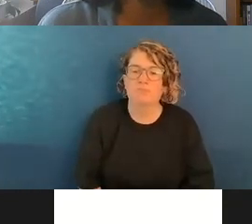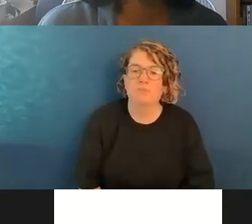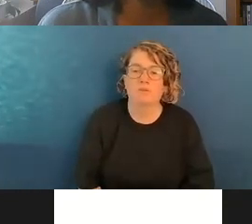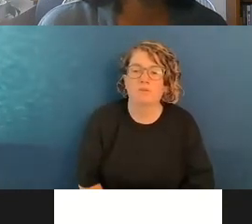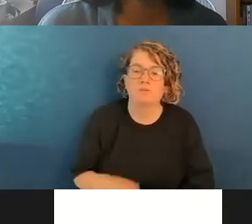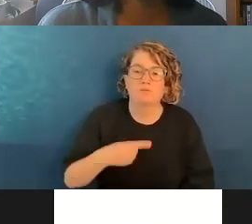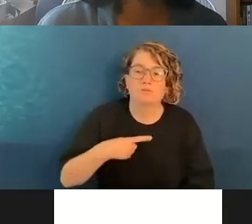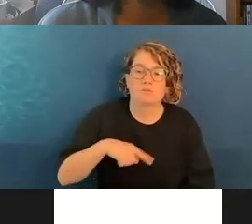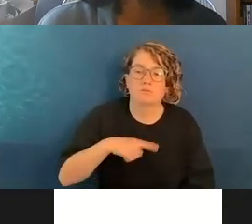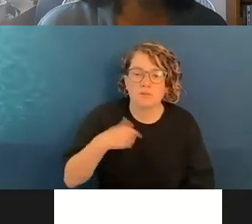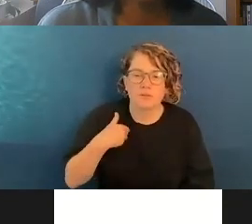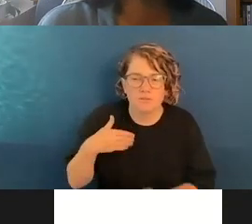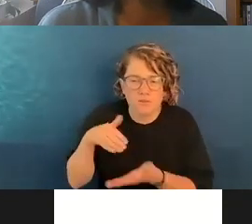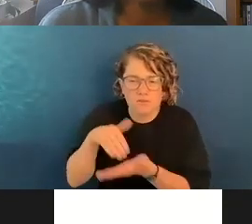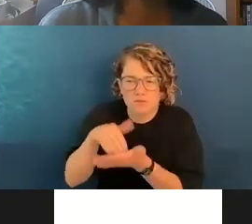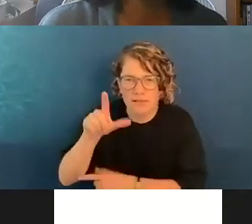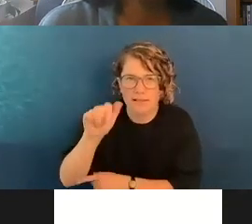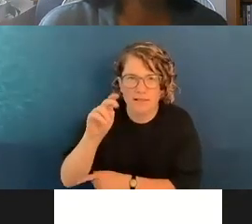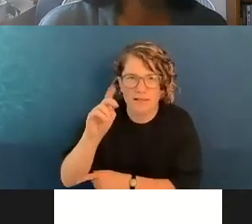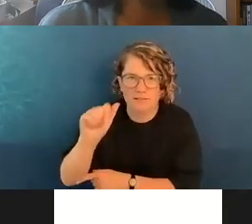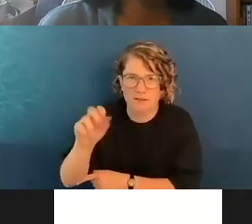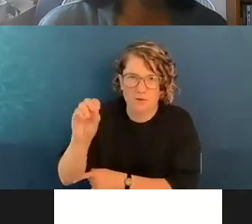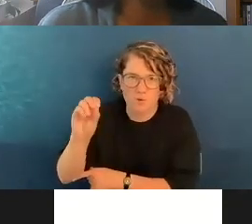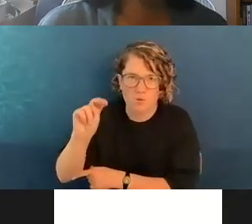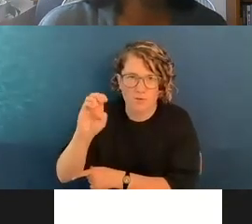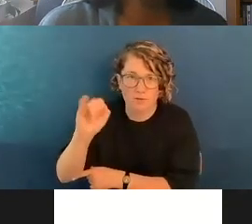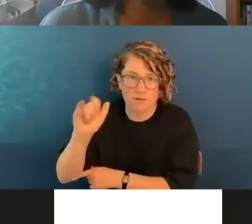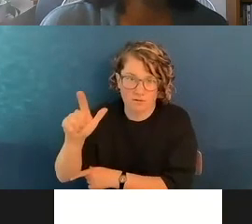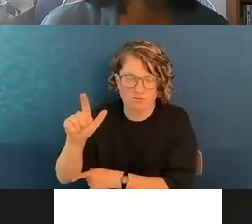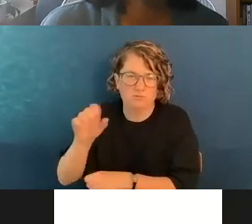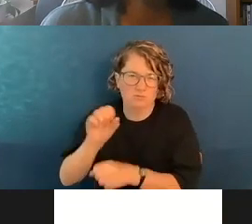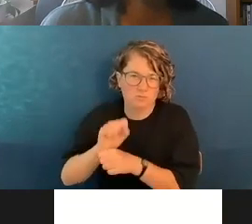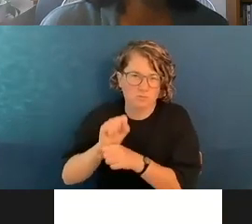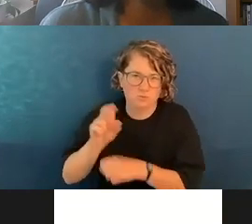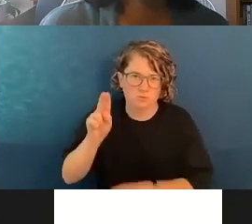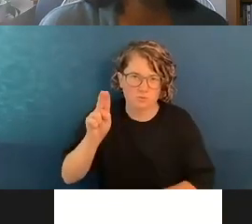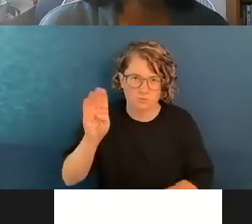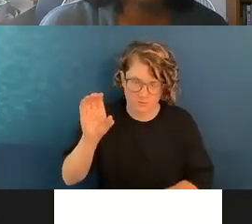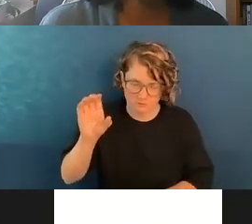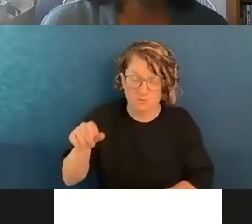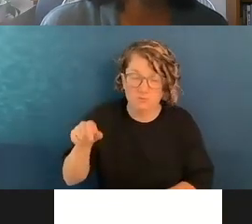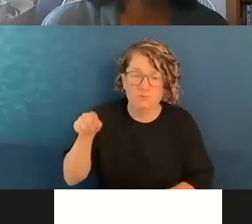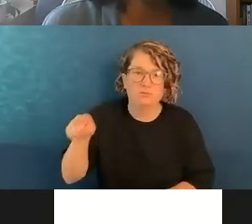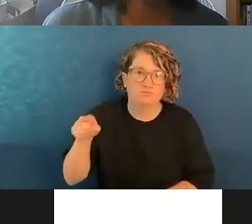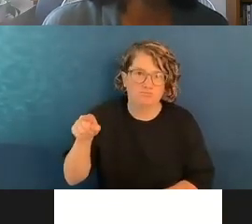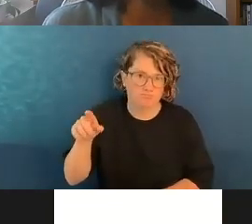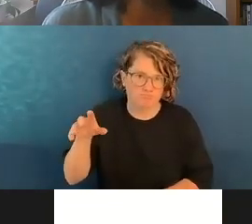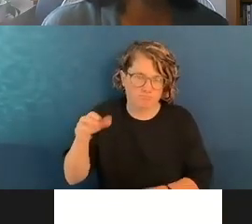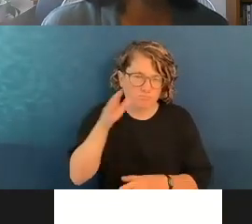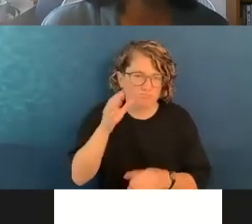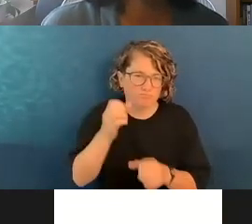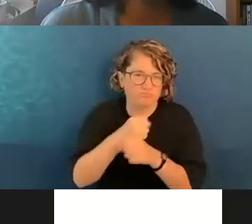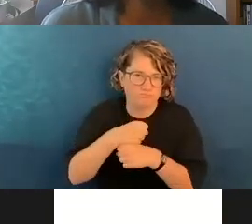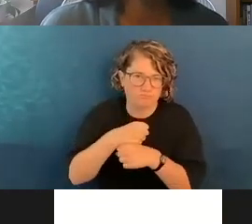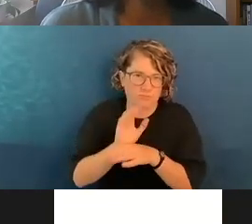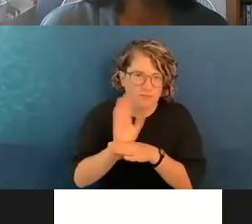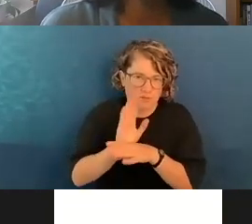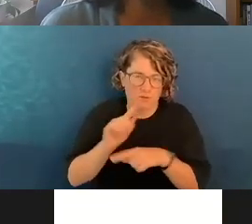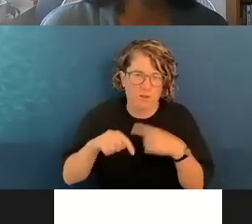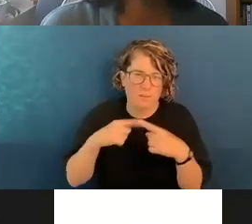Linda O'Neill, who's at UNBC, to participate in creating a little video around compassion-informed